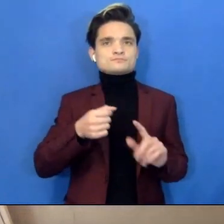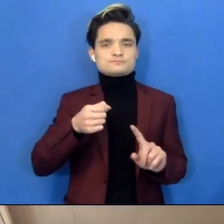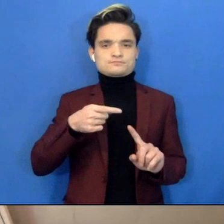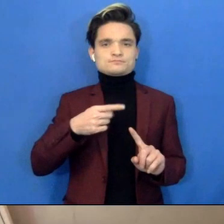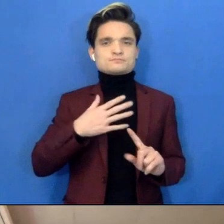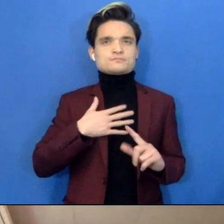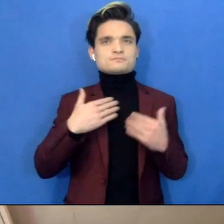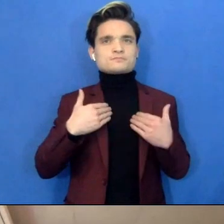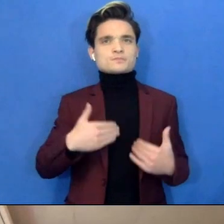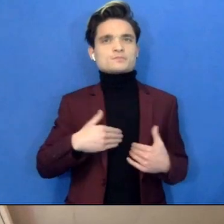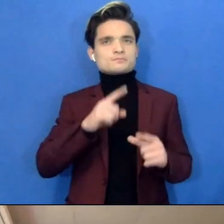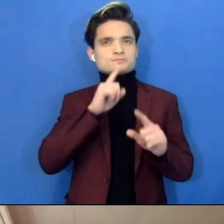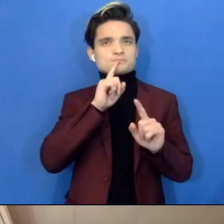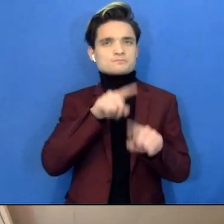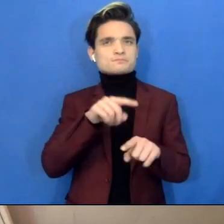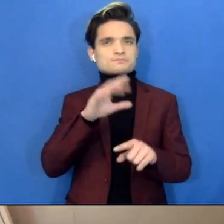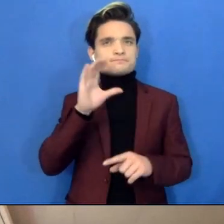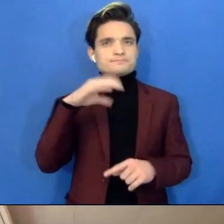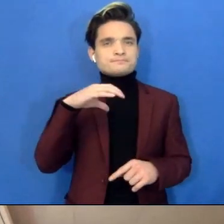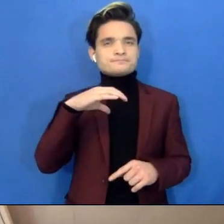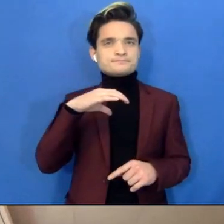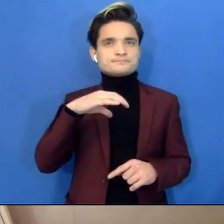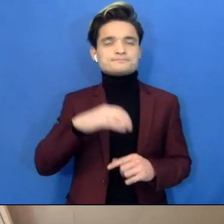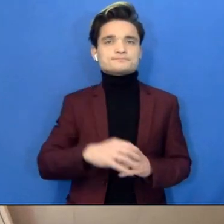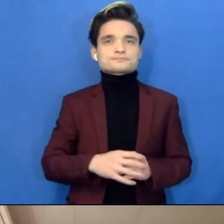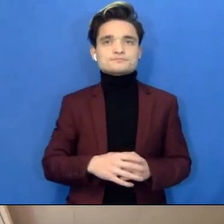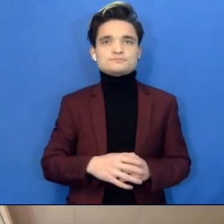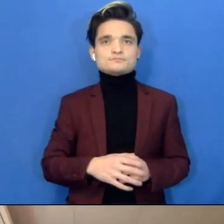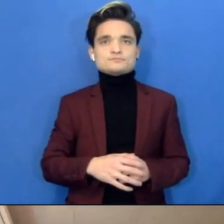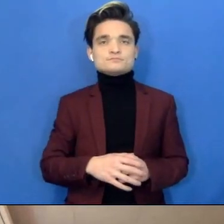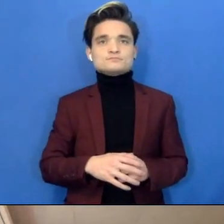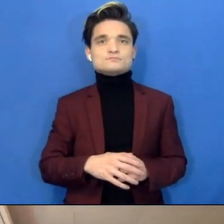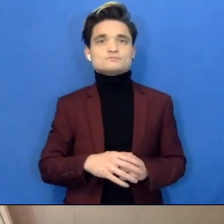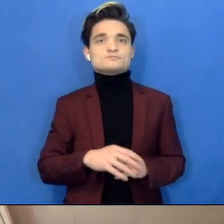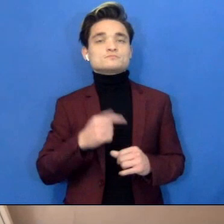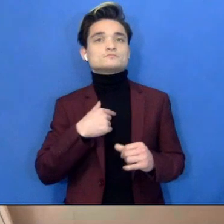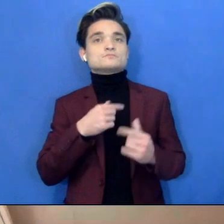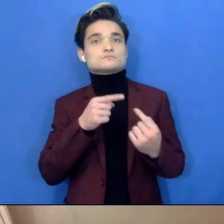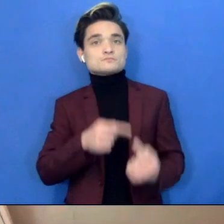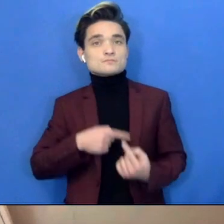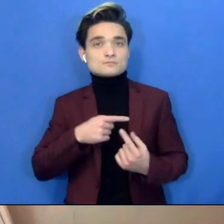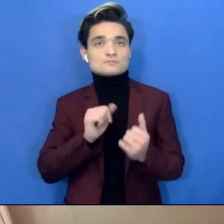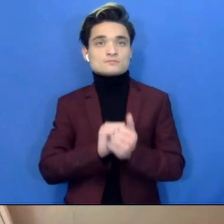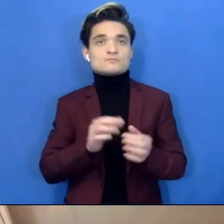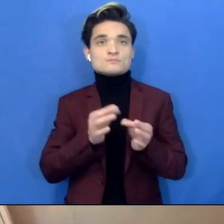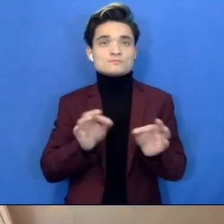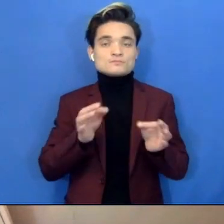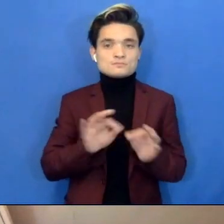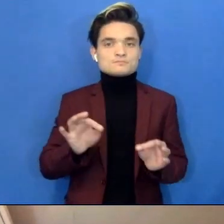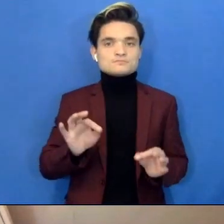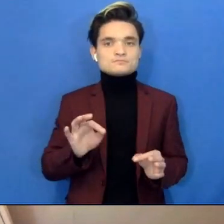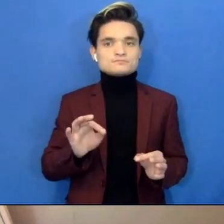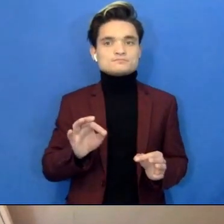as I had this difficult with language sometimes. So that